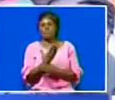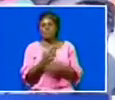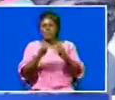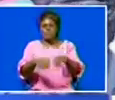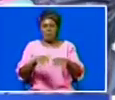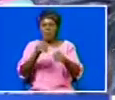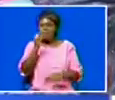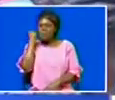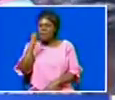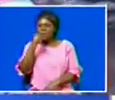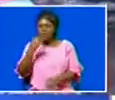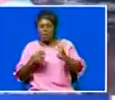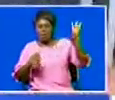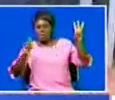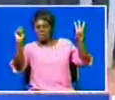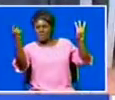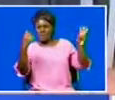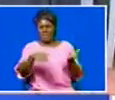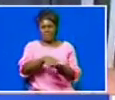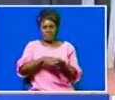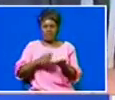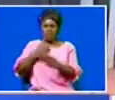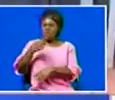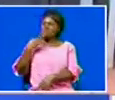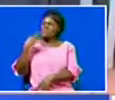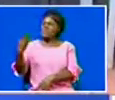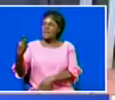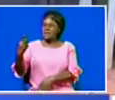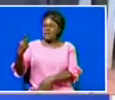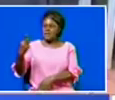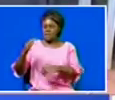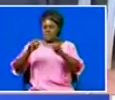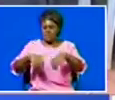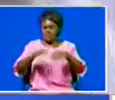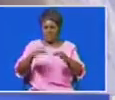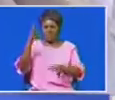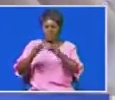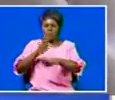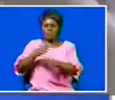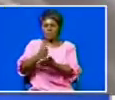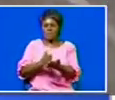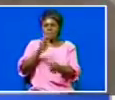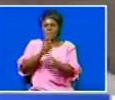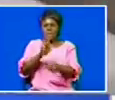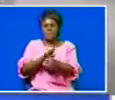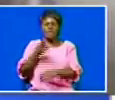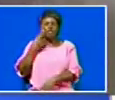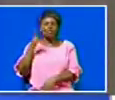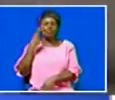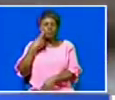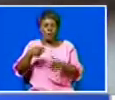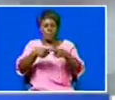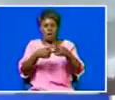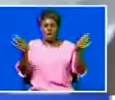farming is the backbone of Western Kenya region, with more than 300,000 farmers depending on this sector. Several sugar companies have closed